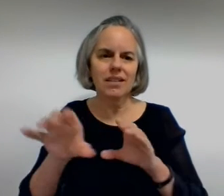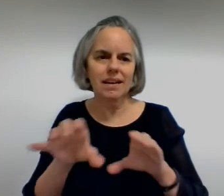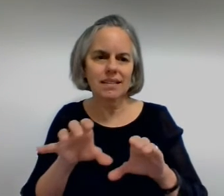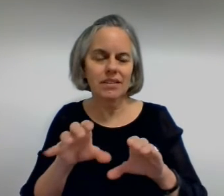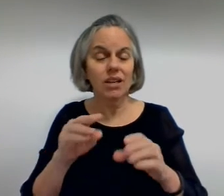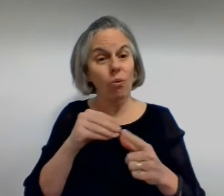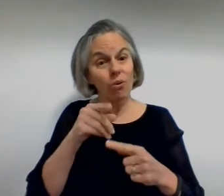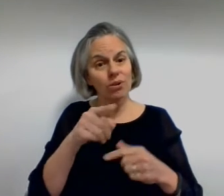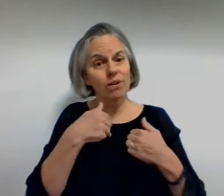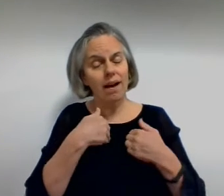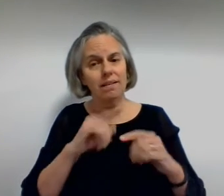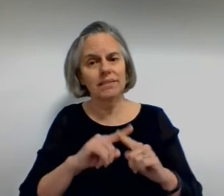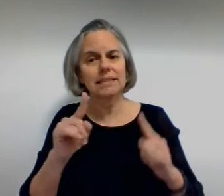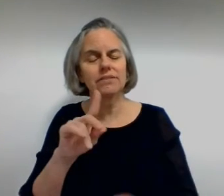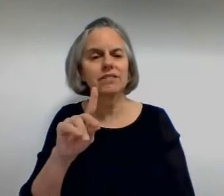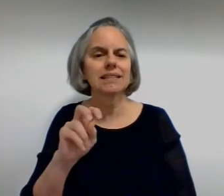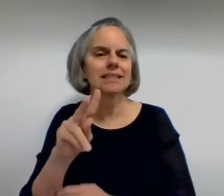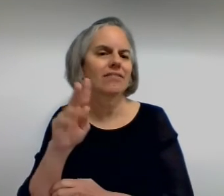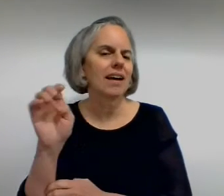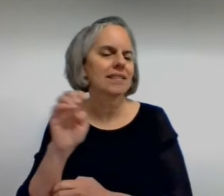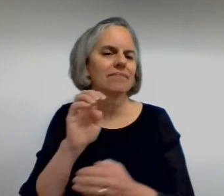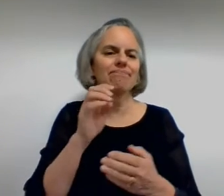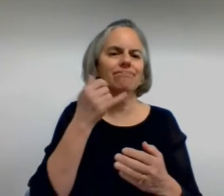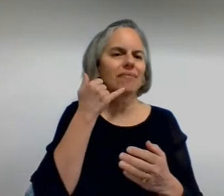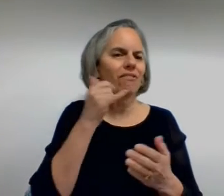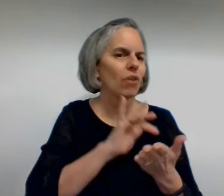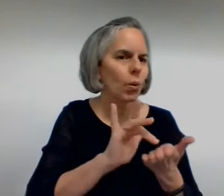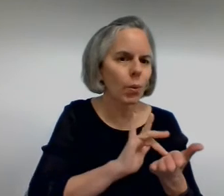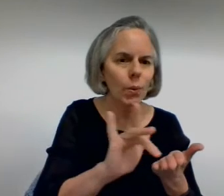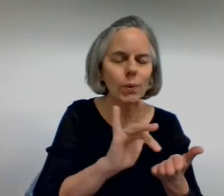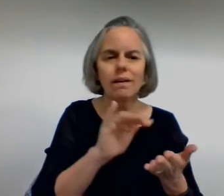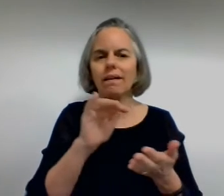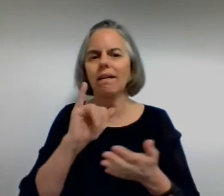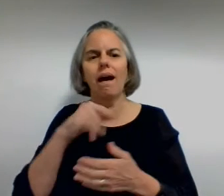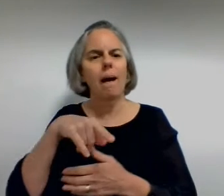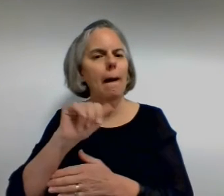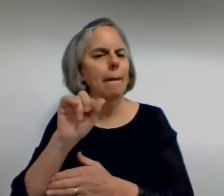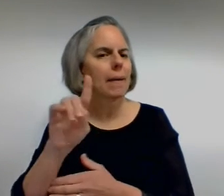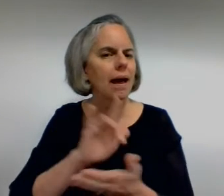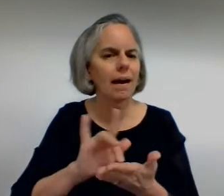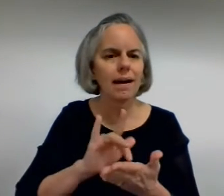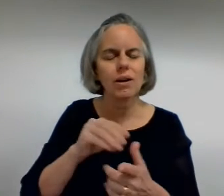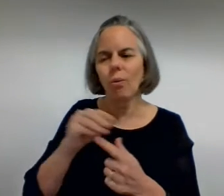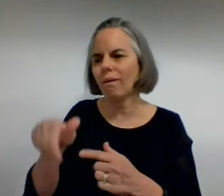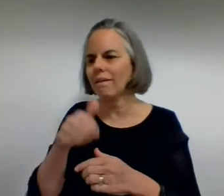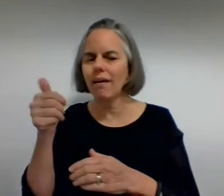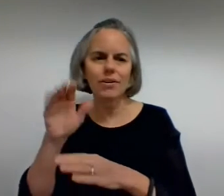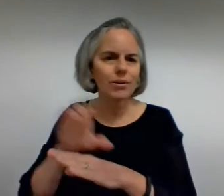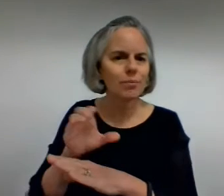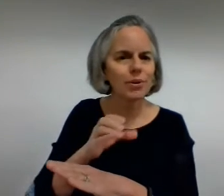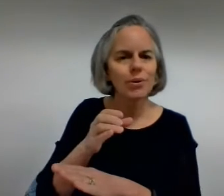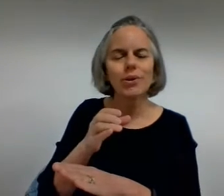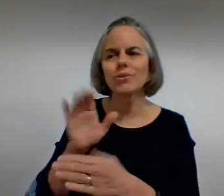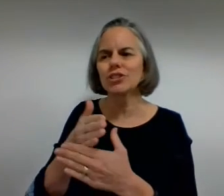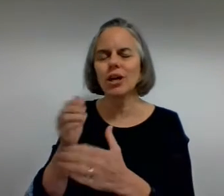different device like a phone or an iPad or I don't know, something else in your house, or maybe one that you share with a family member that you can